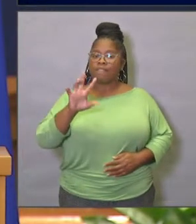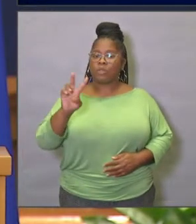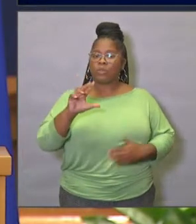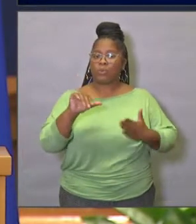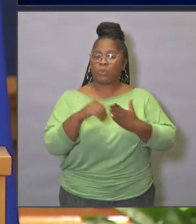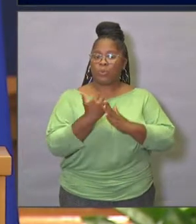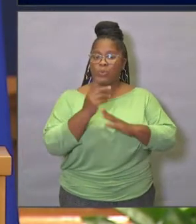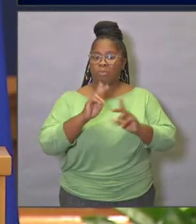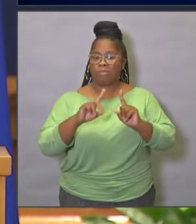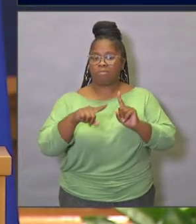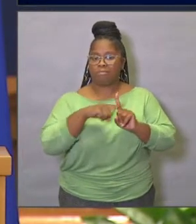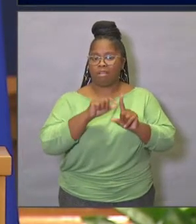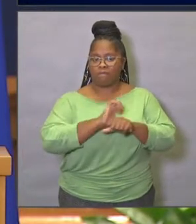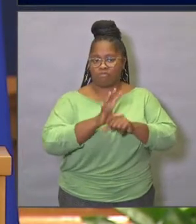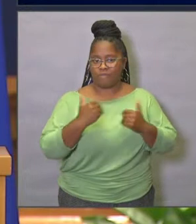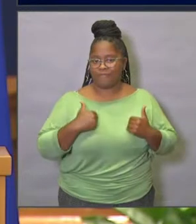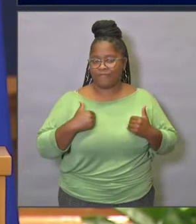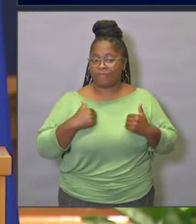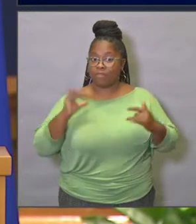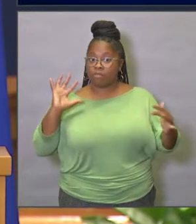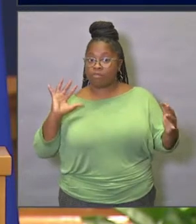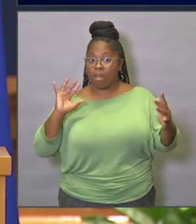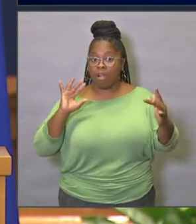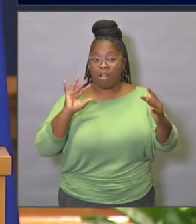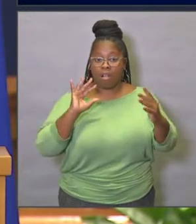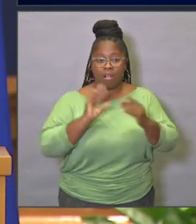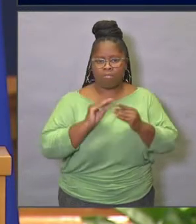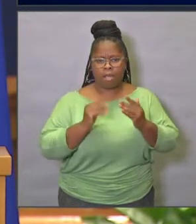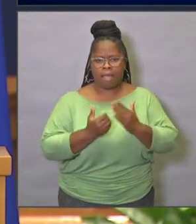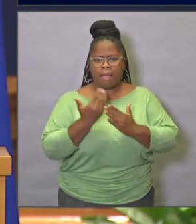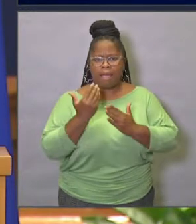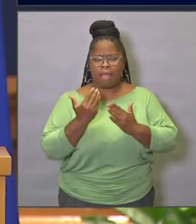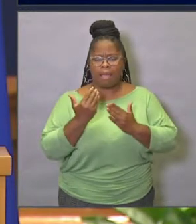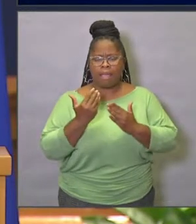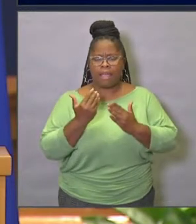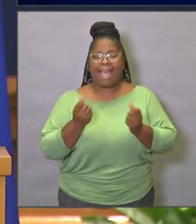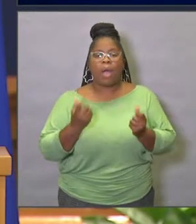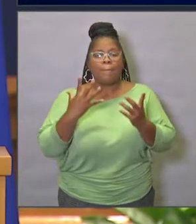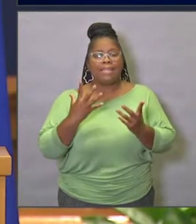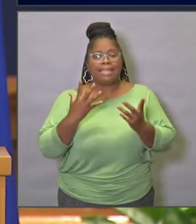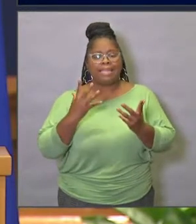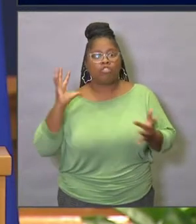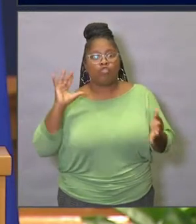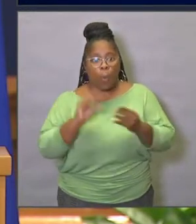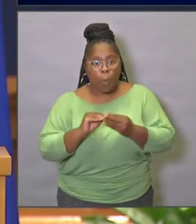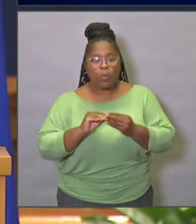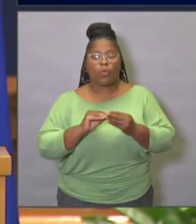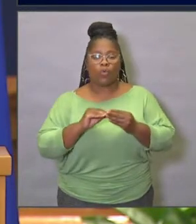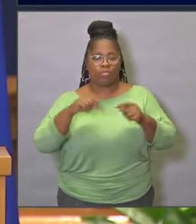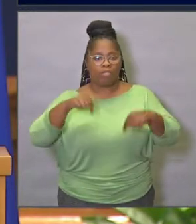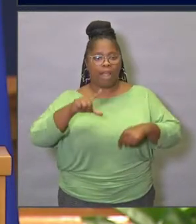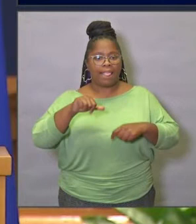new cases today, which brings the total count of total cases in LA County to